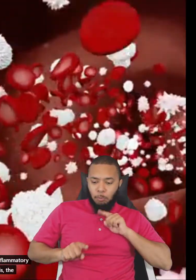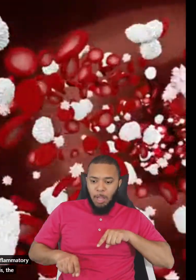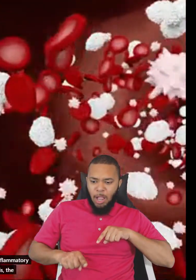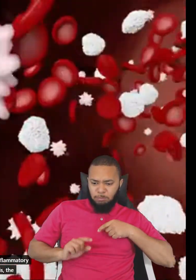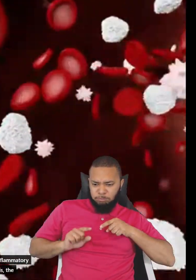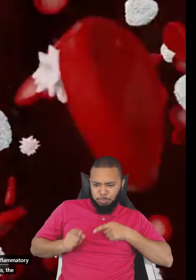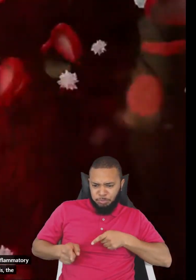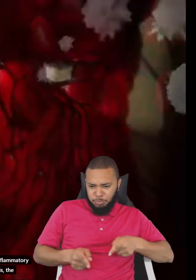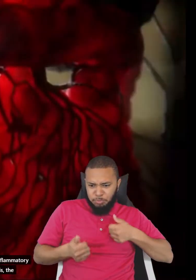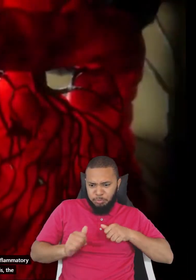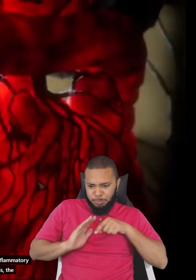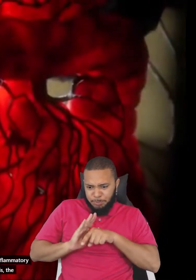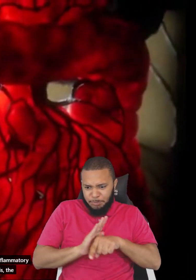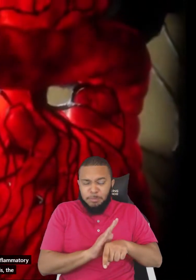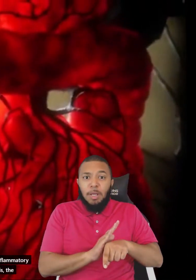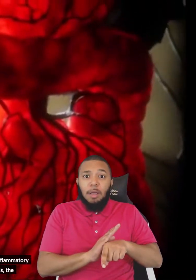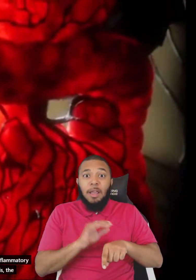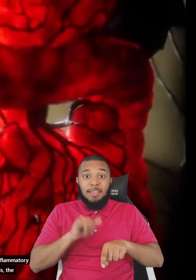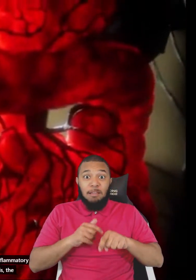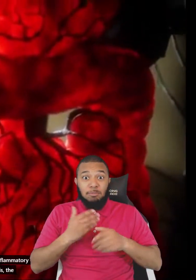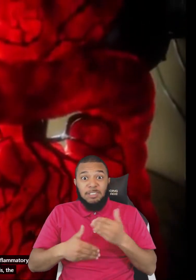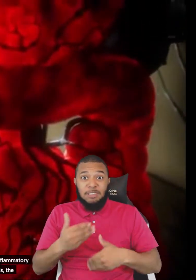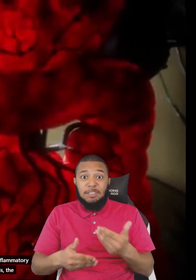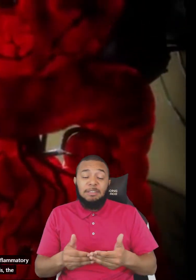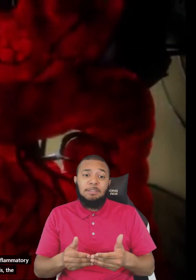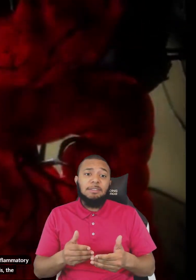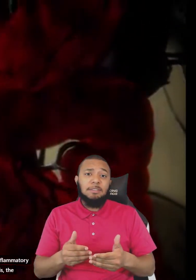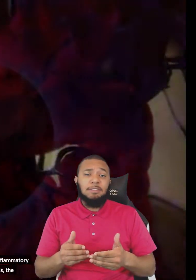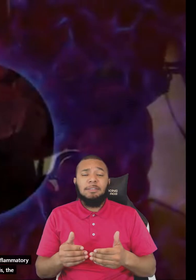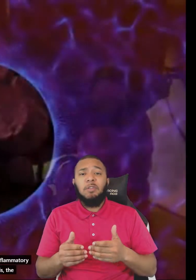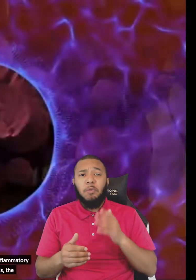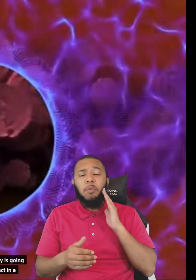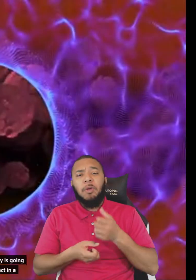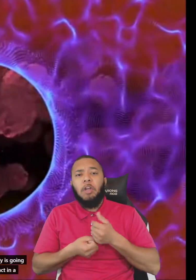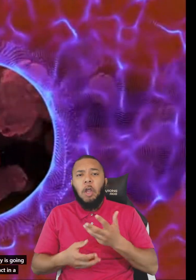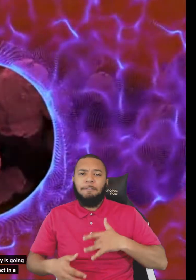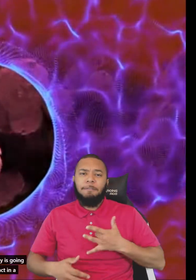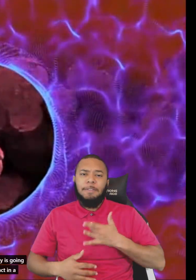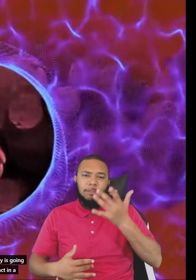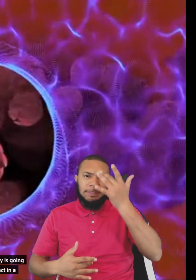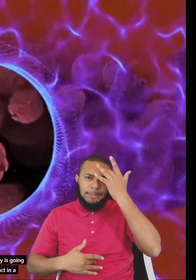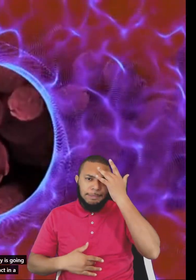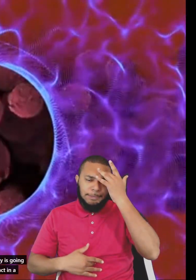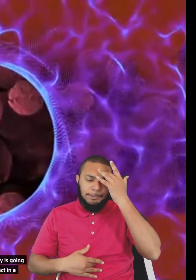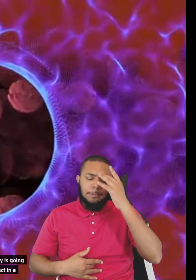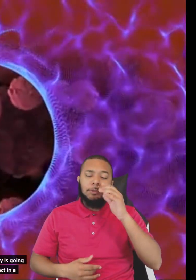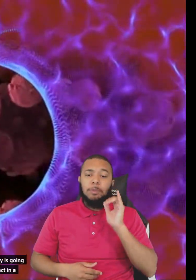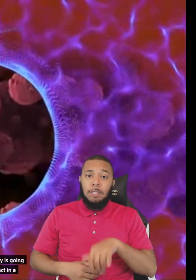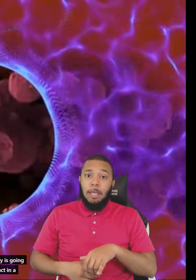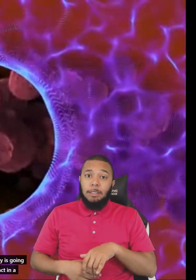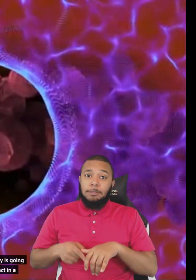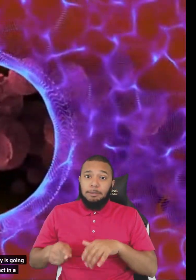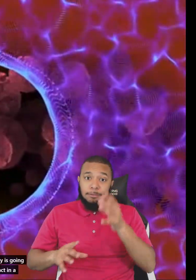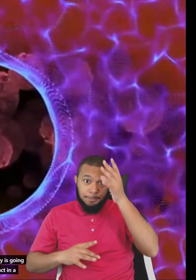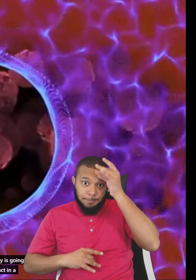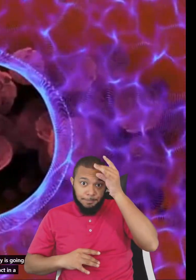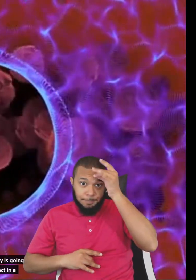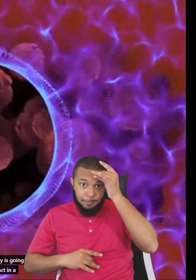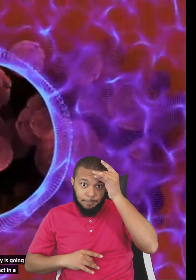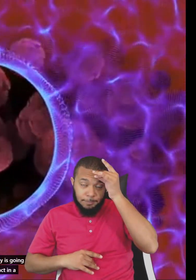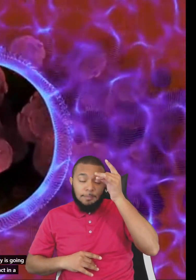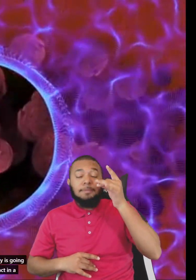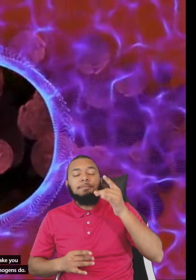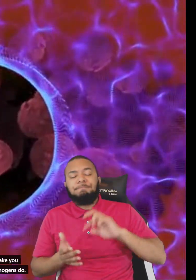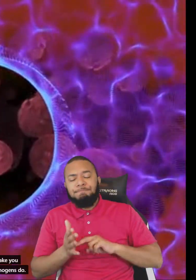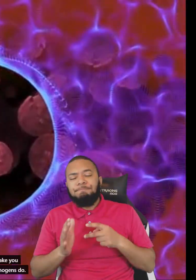to go through, whether it's the inflammatory response or whatever it is, the presence of that foreign body is going to cause your body